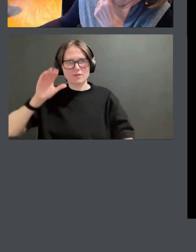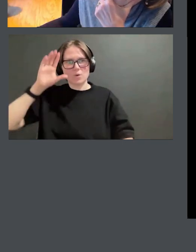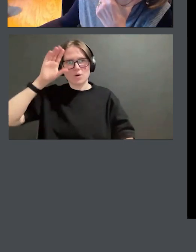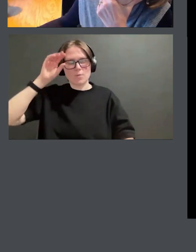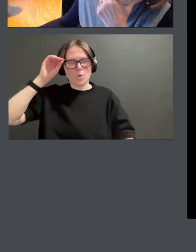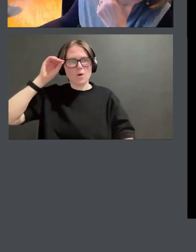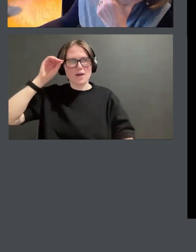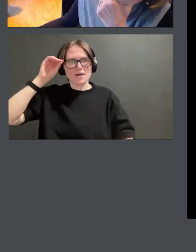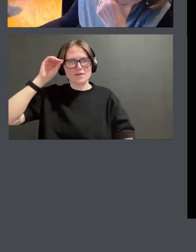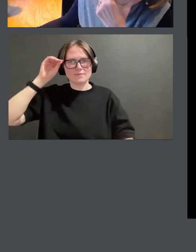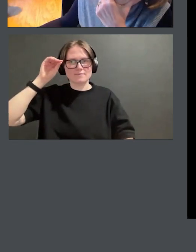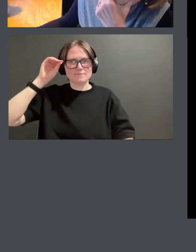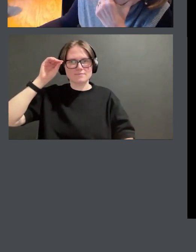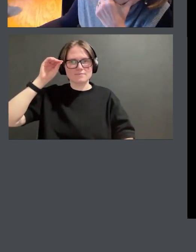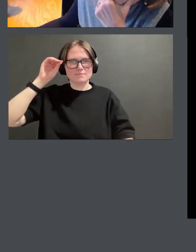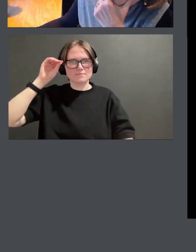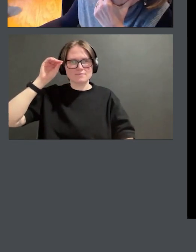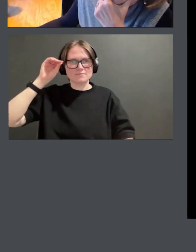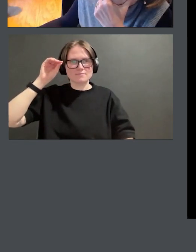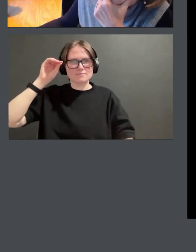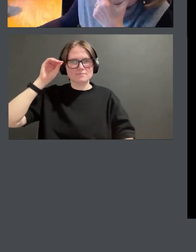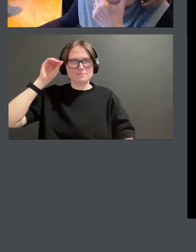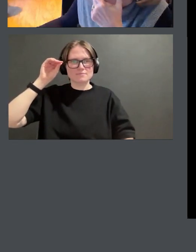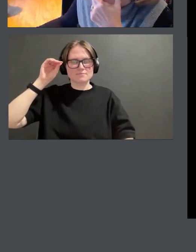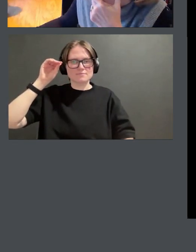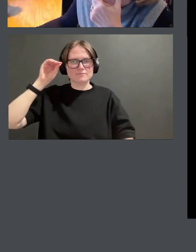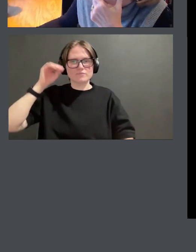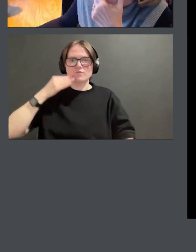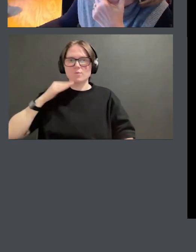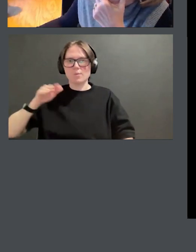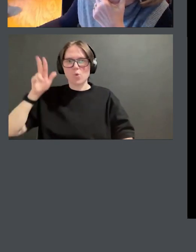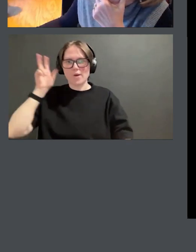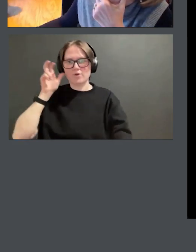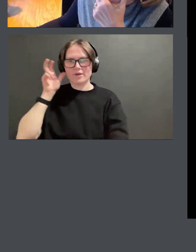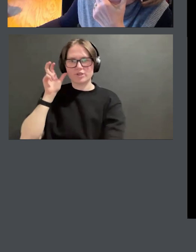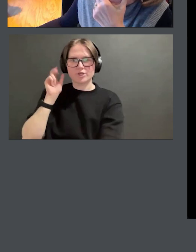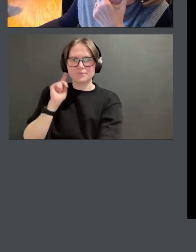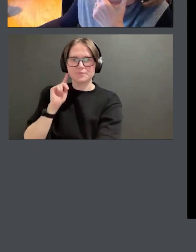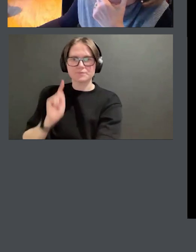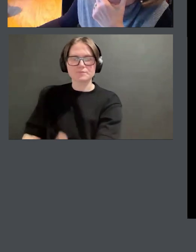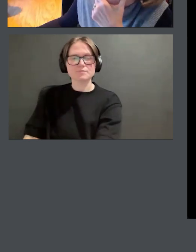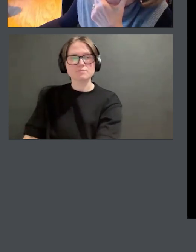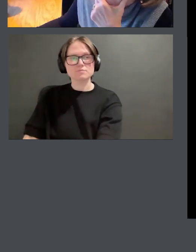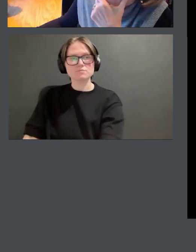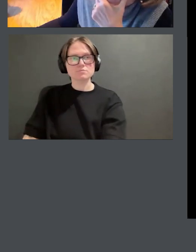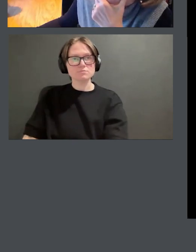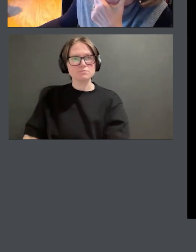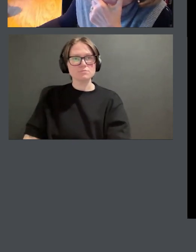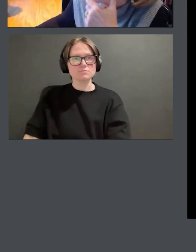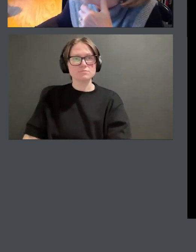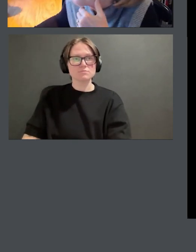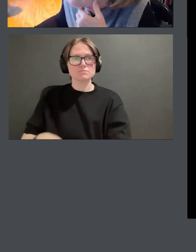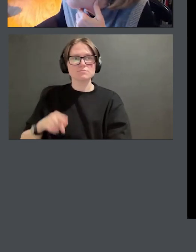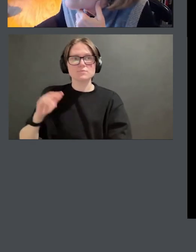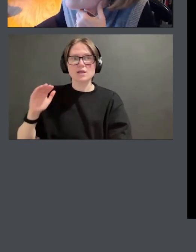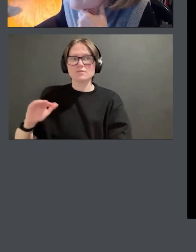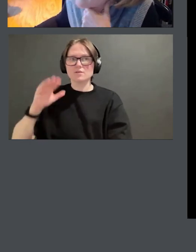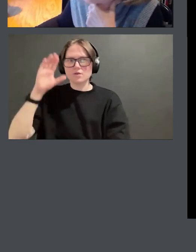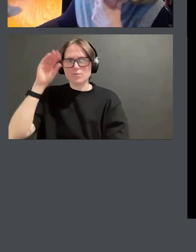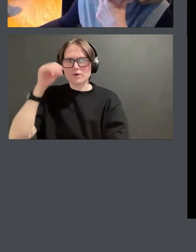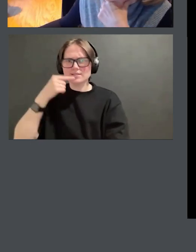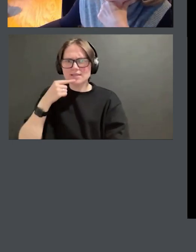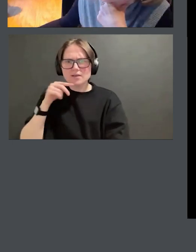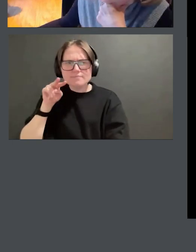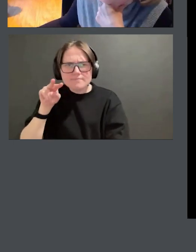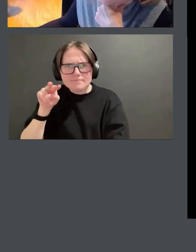off her poorer hearing ear. And he's saying, do you want to have, what does he say?